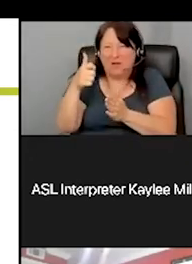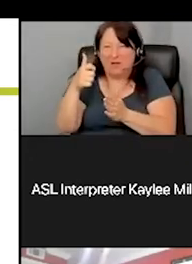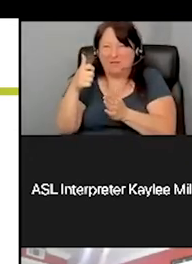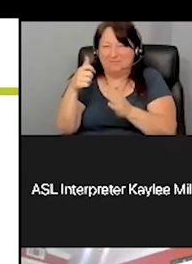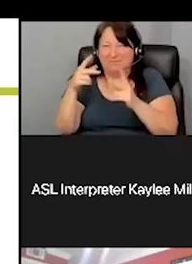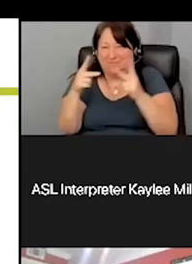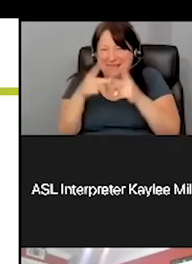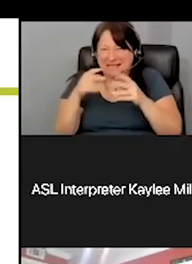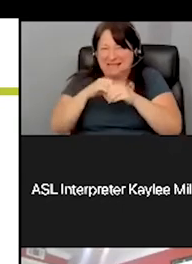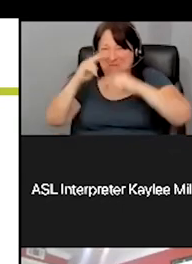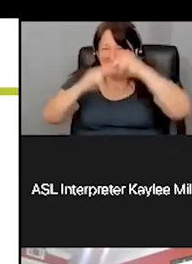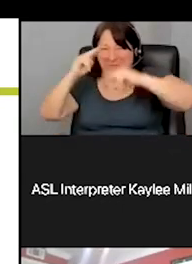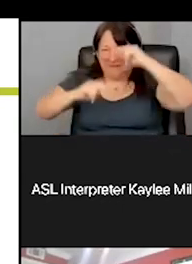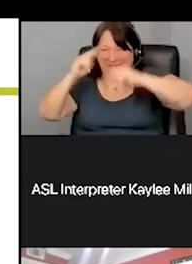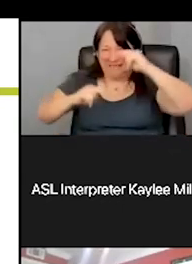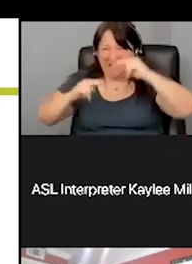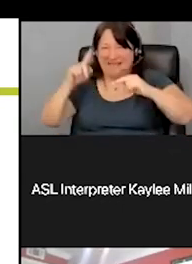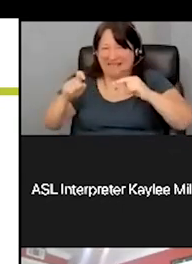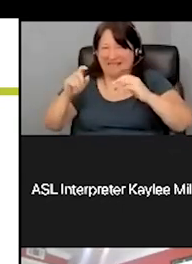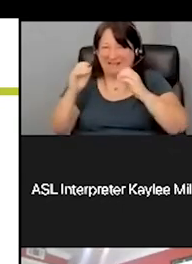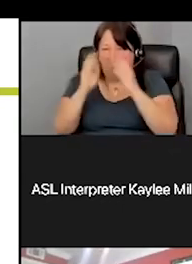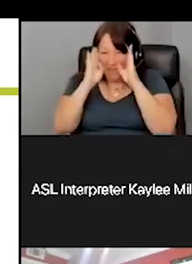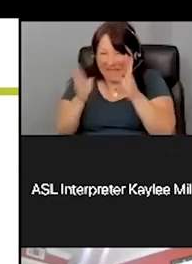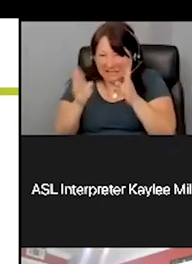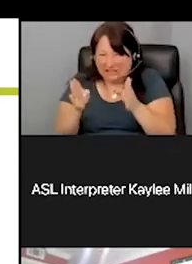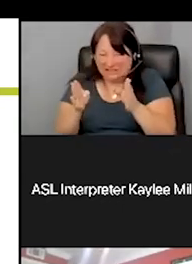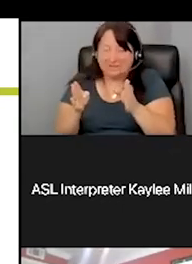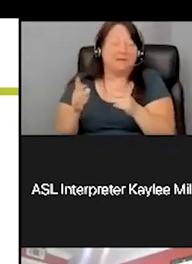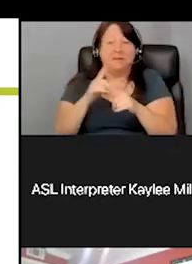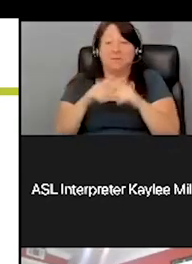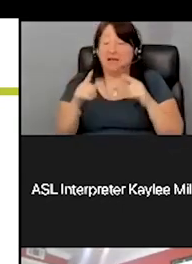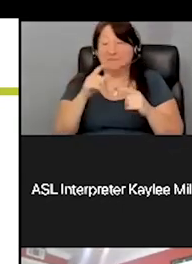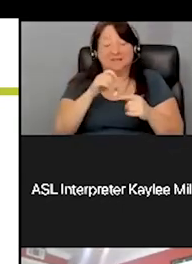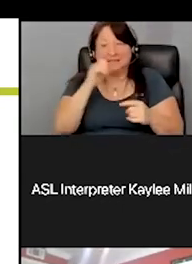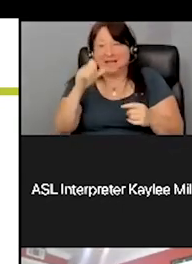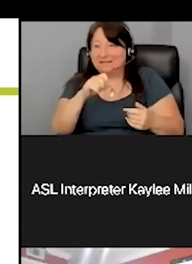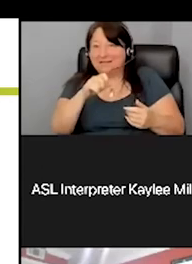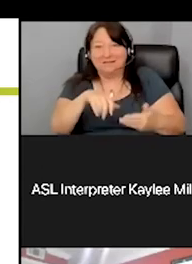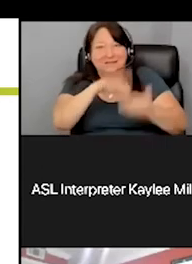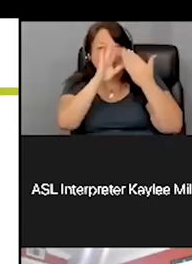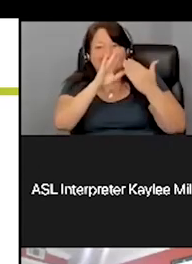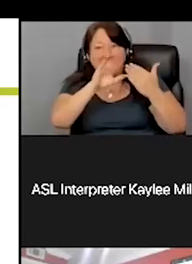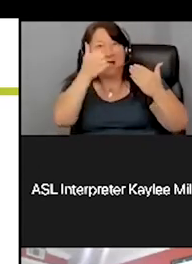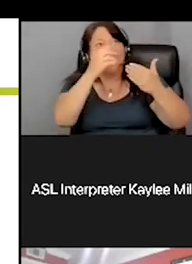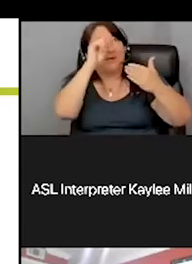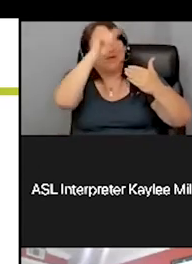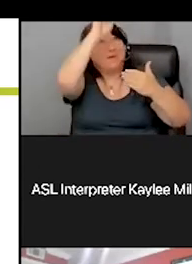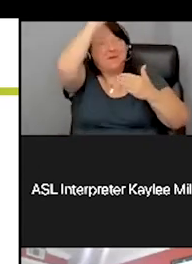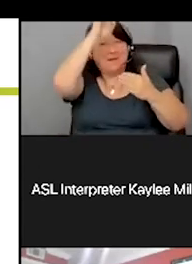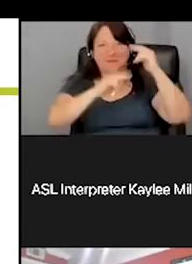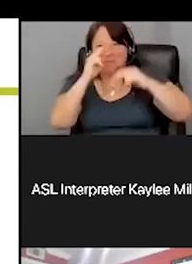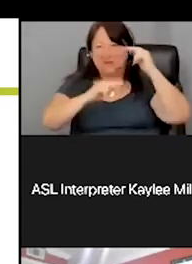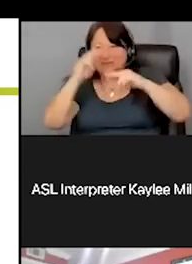building that needs attention, but it doesn't address all other parts of the building that could have severe damage